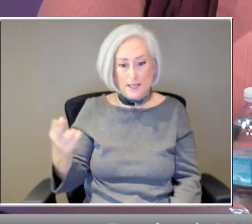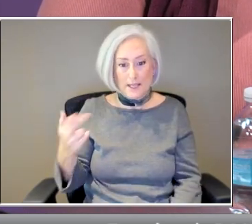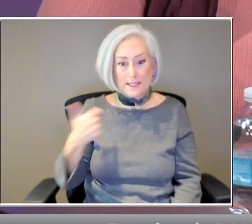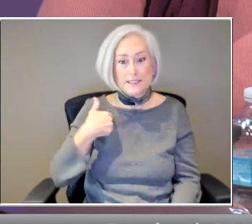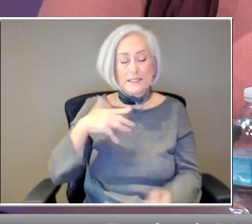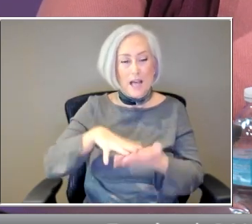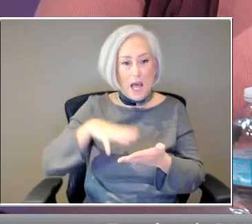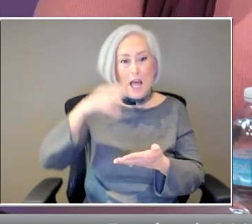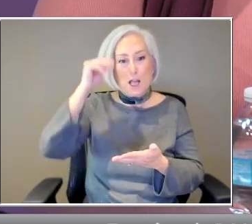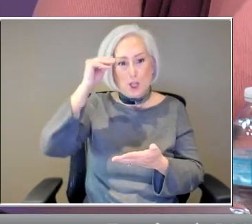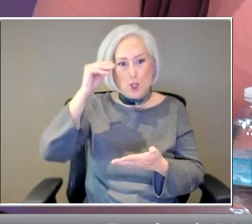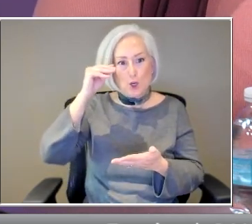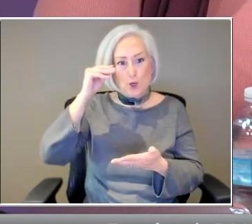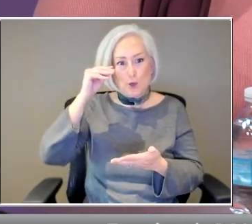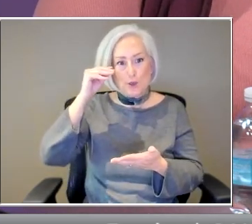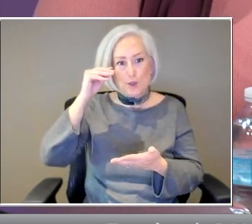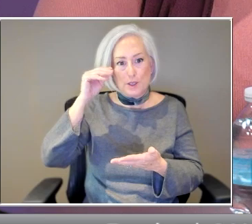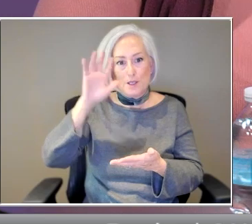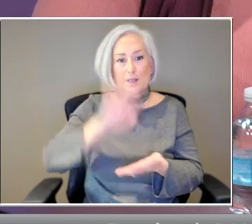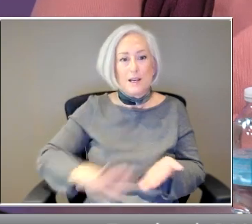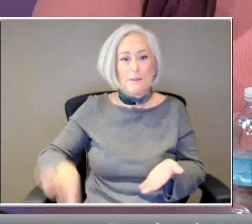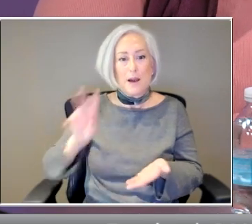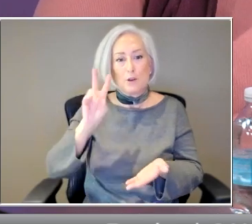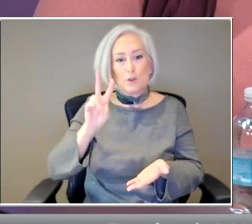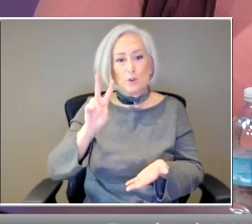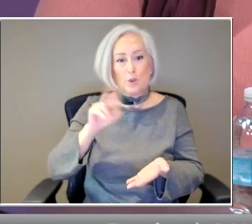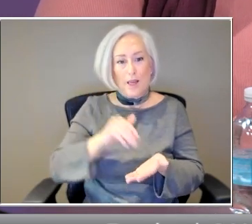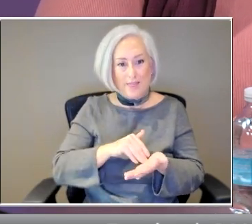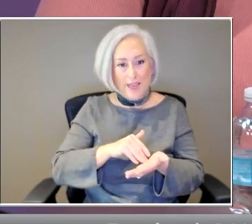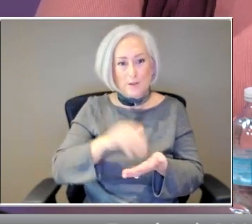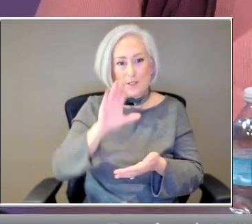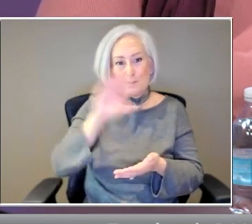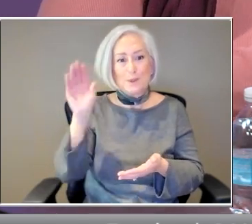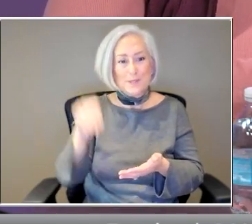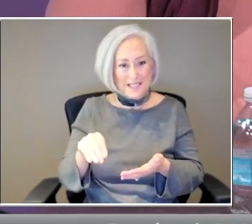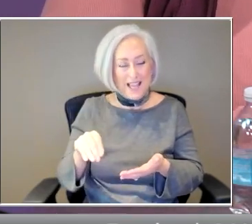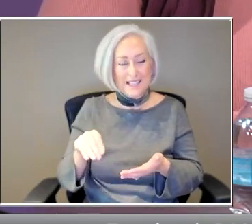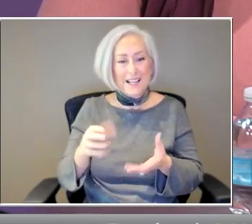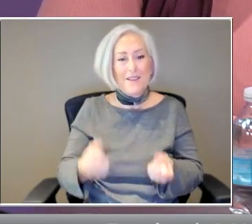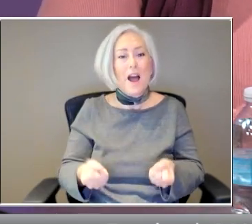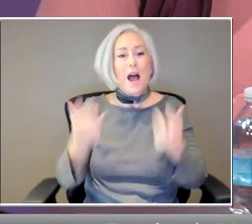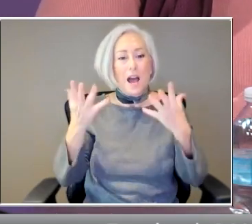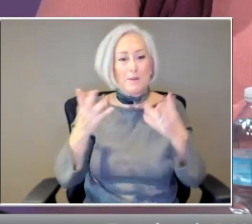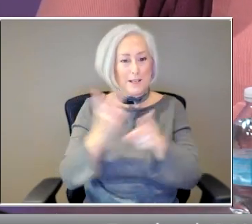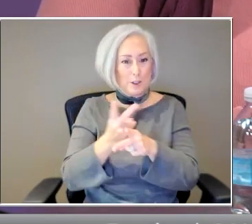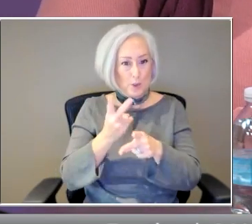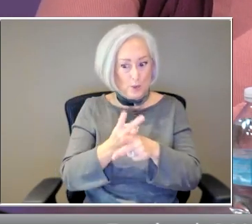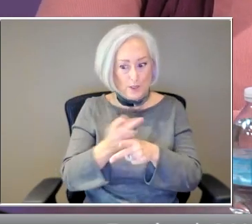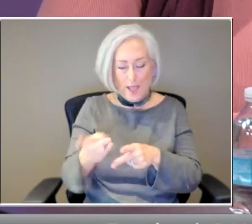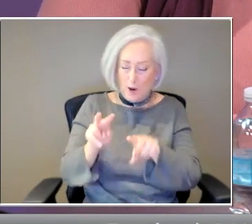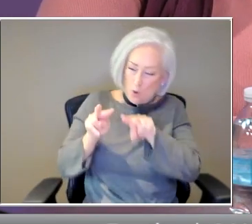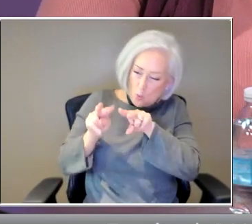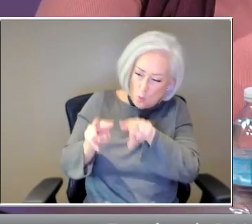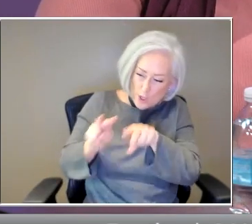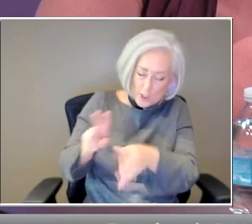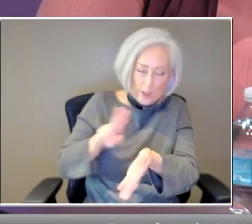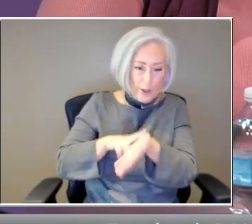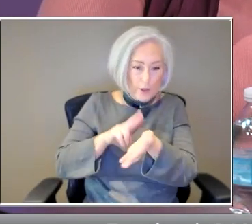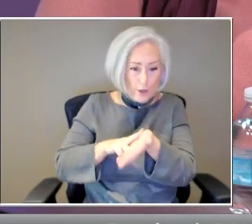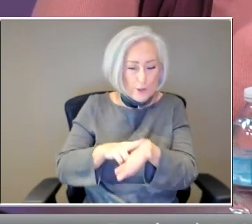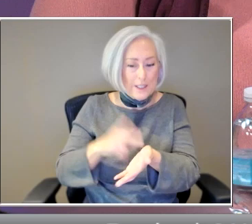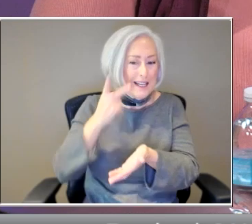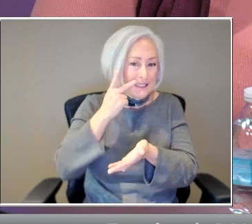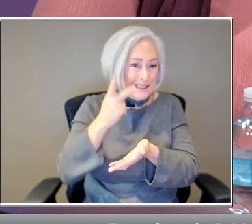learned maybe 2,000% of how to take care of her. just Wow. watching the nurses and the interaction and